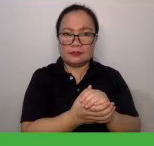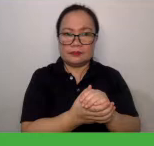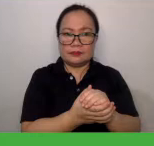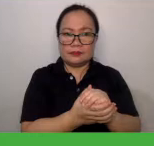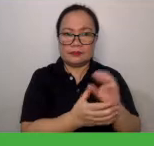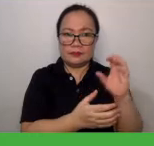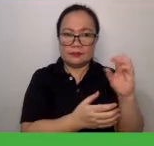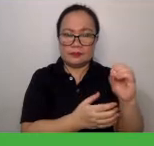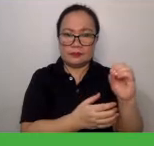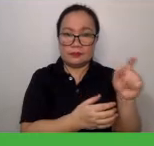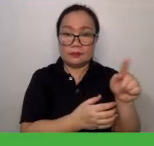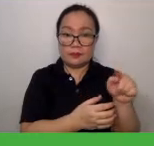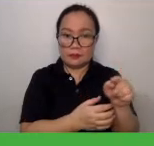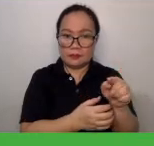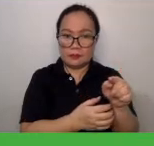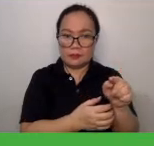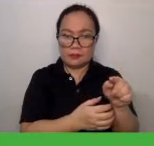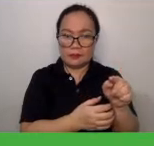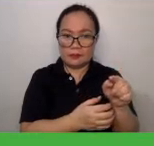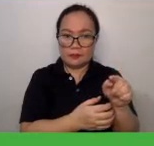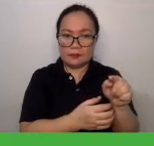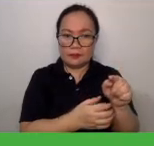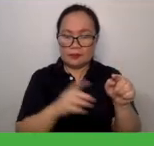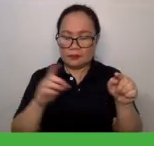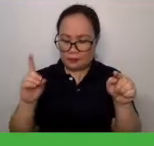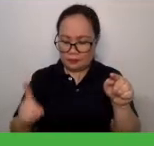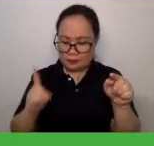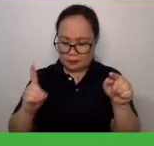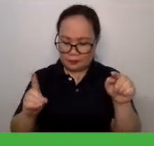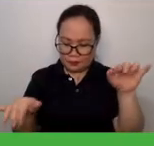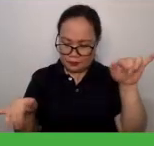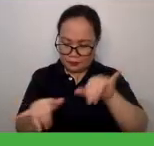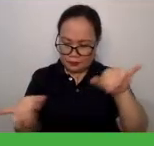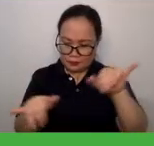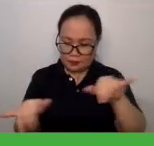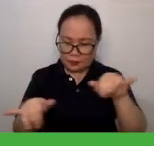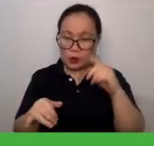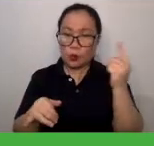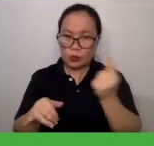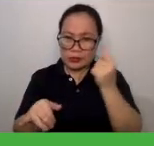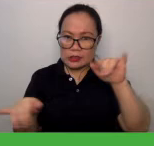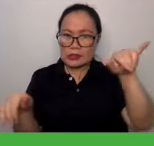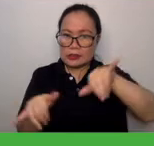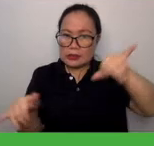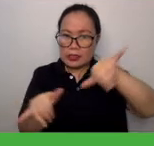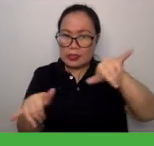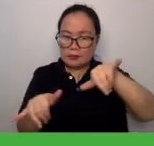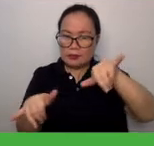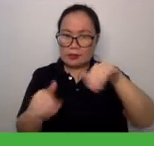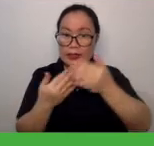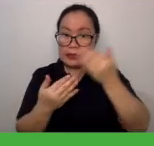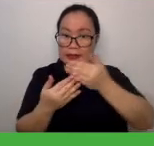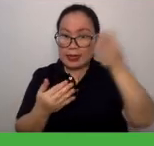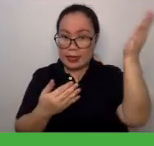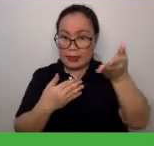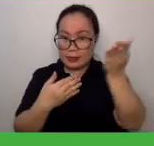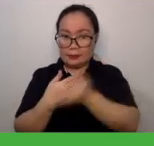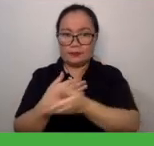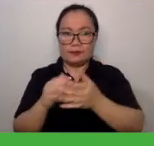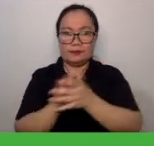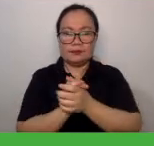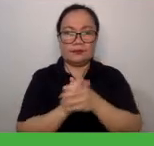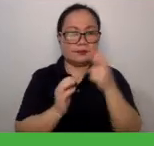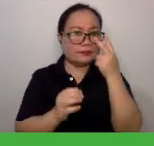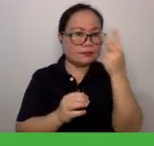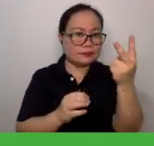your unit here is ounce. So, anong gagawin natin? Dapat kapareho siya nun. Laging ganon. Okay. Now,